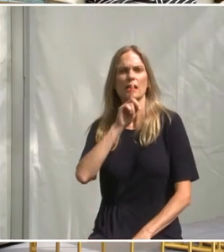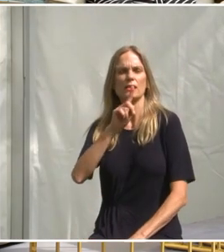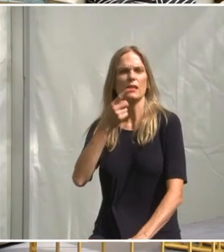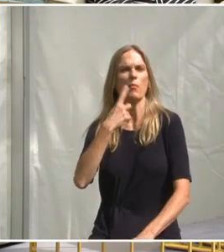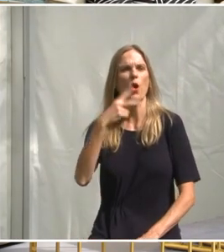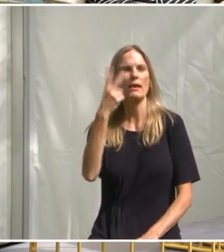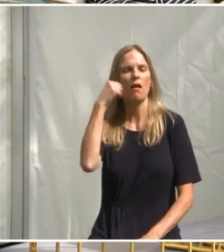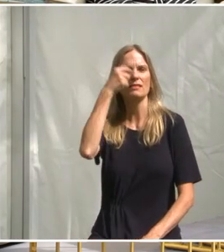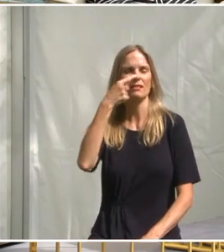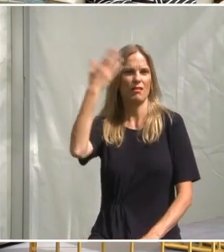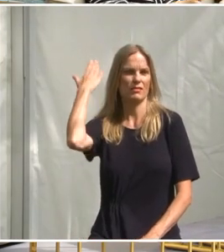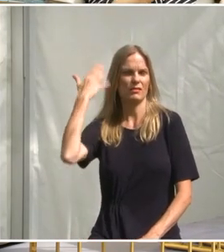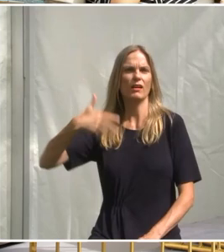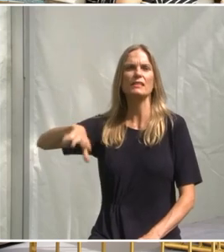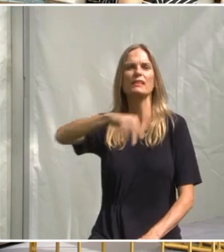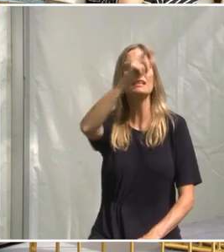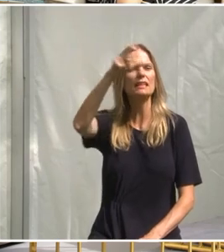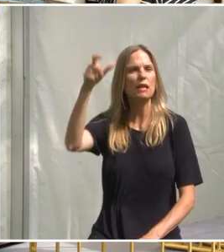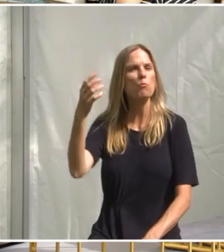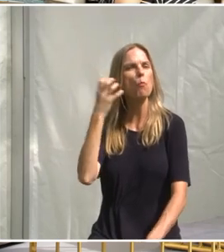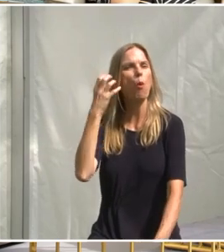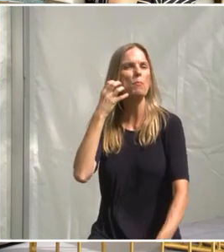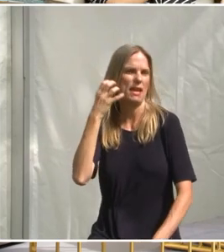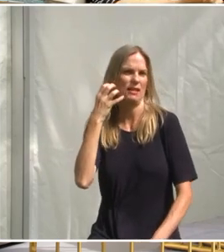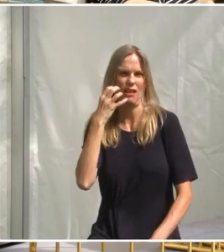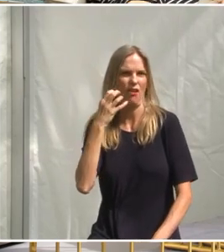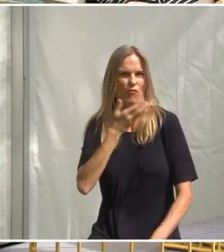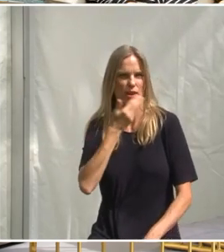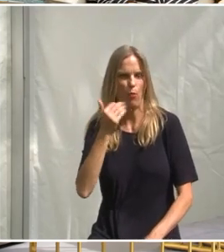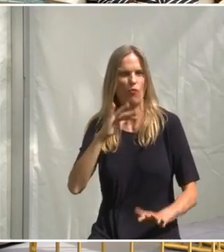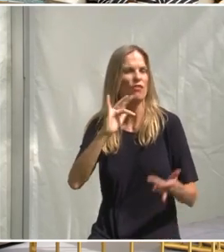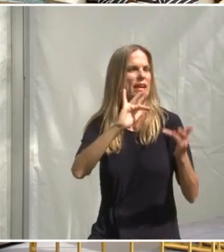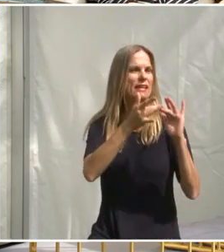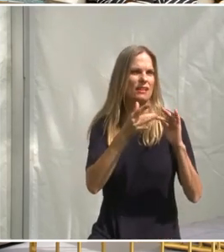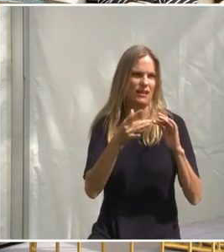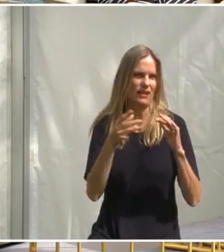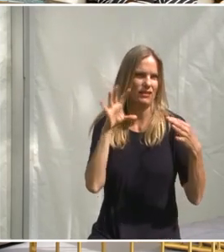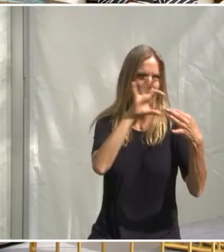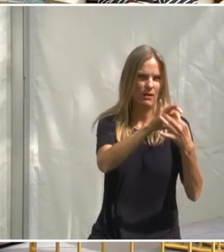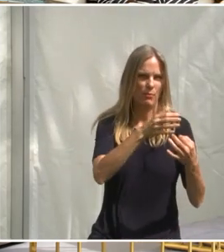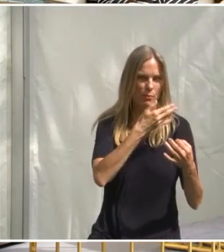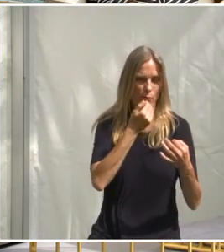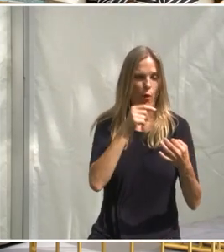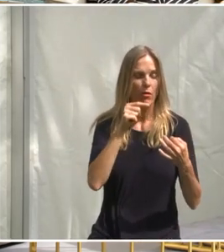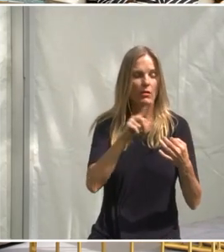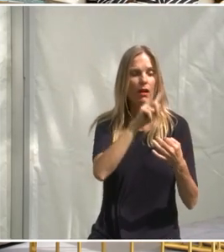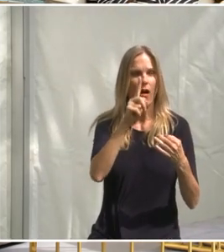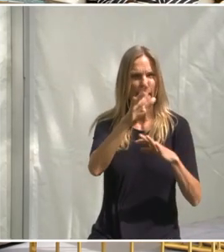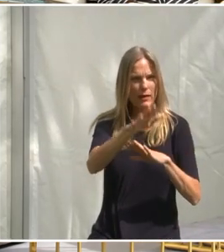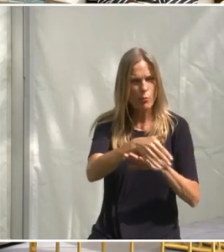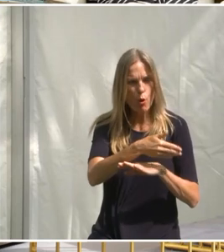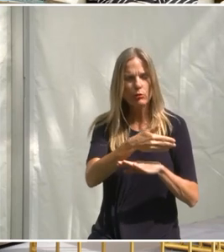all people had access to, mobile networks. Then it took some time for people to have access to the